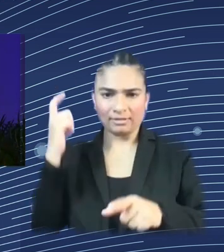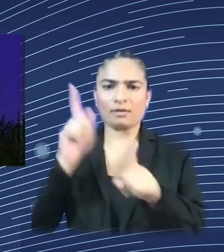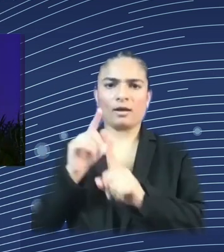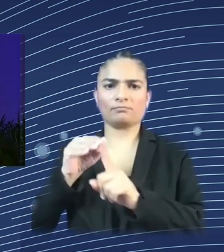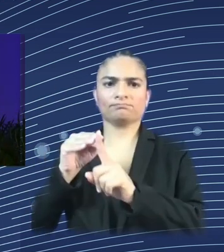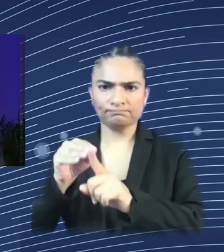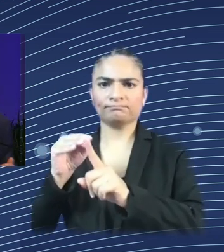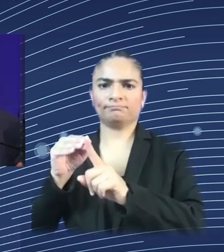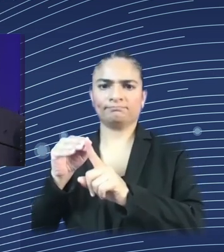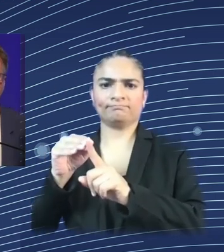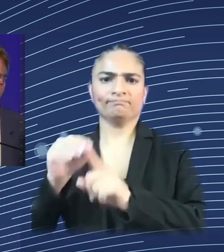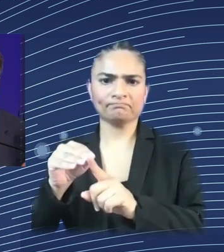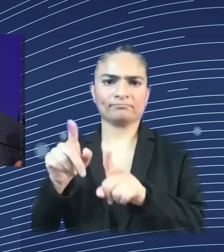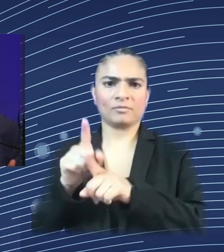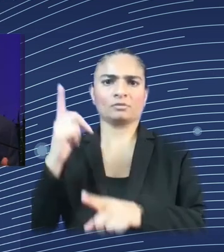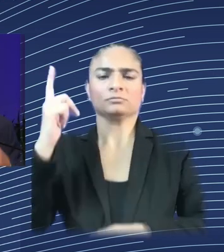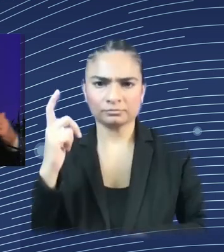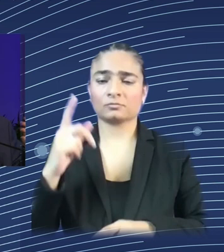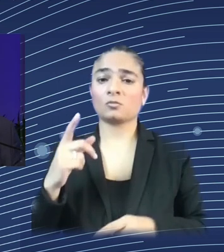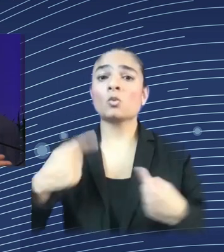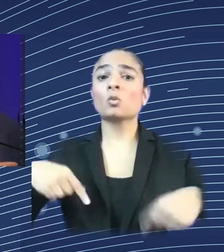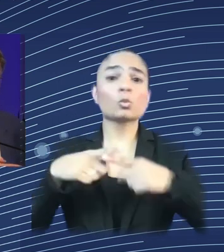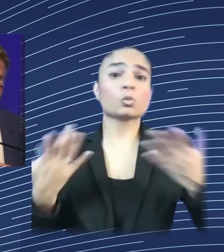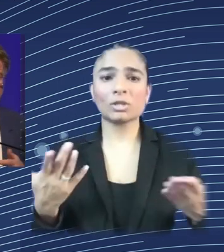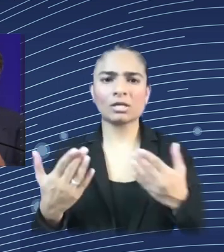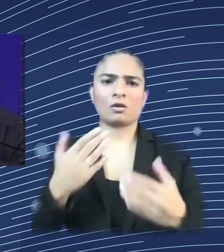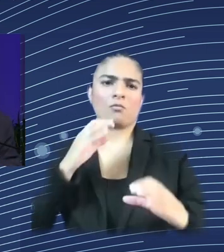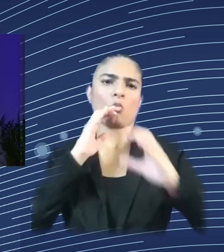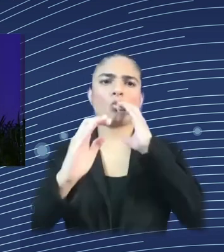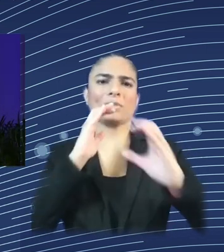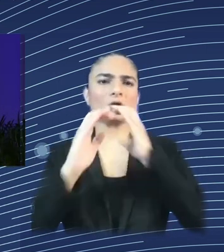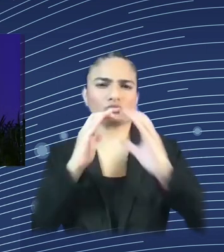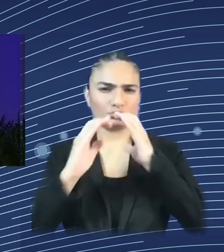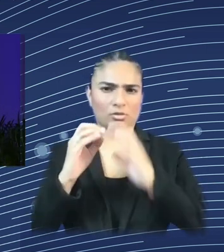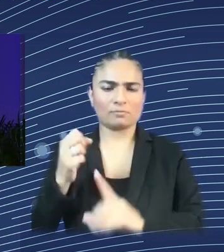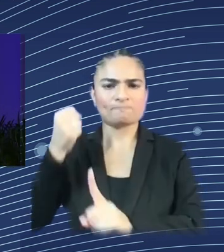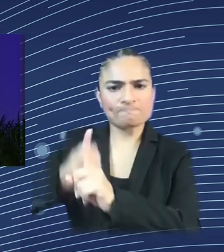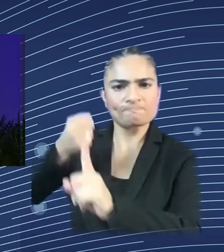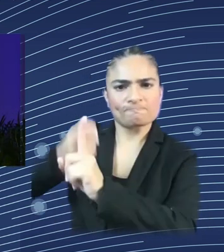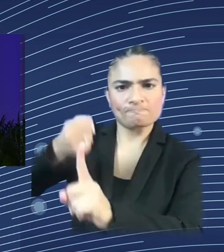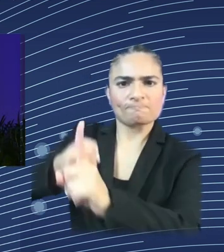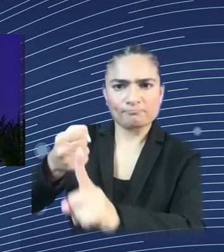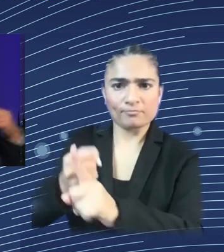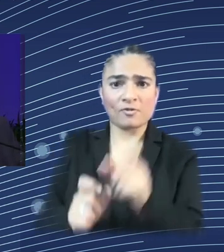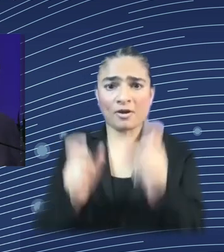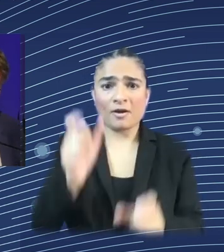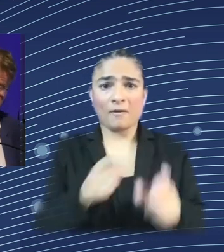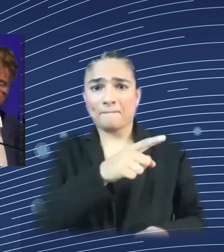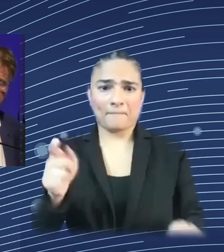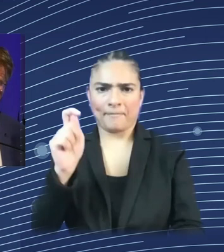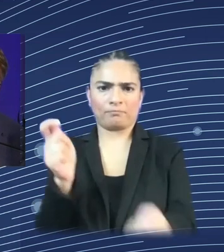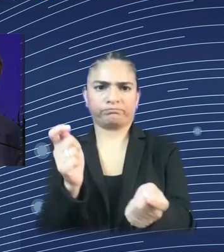to change your behavior. Behavior of people, behavior of employees, employers. So